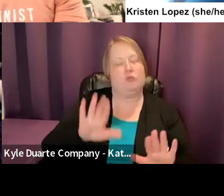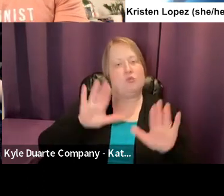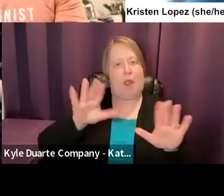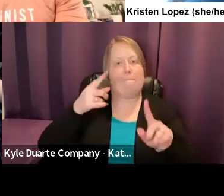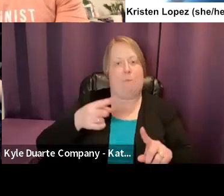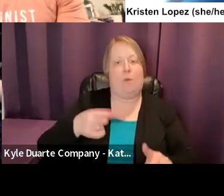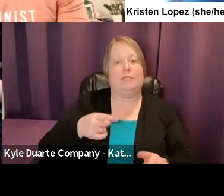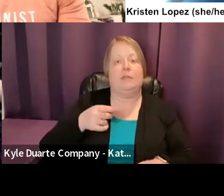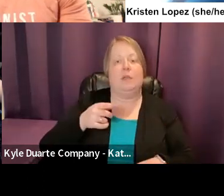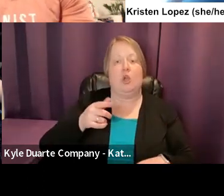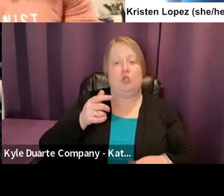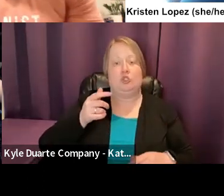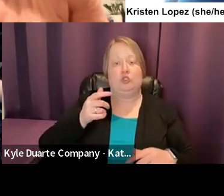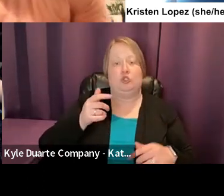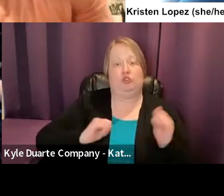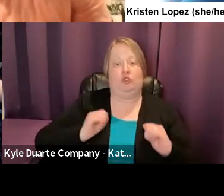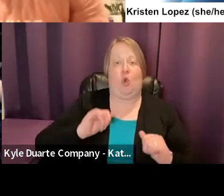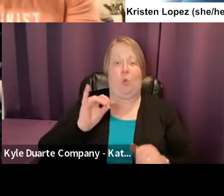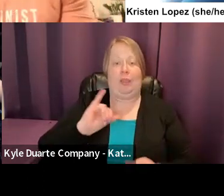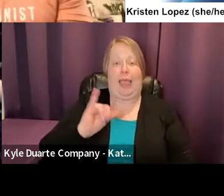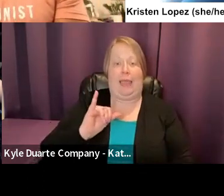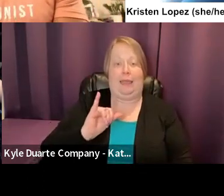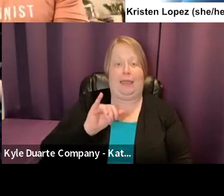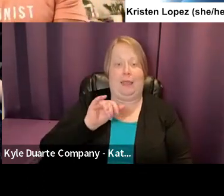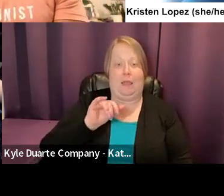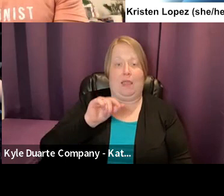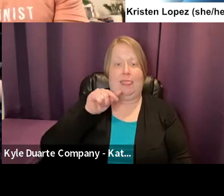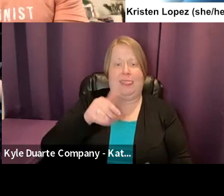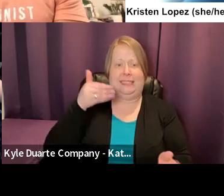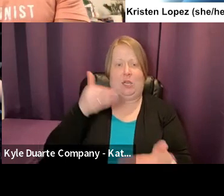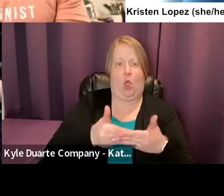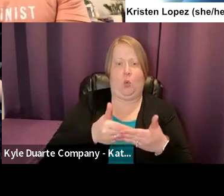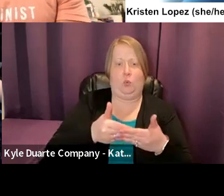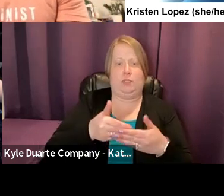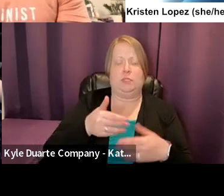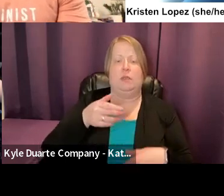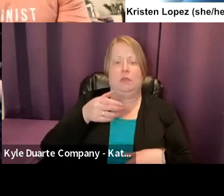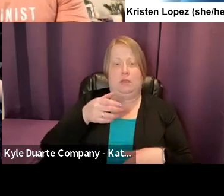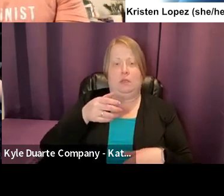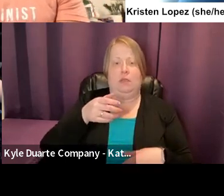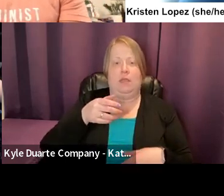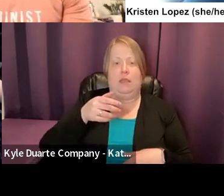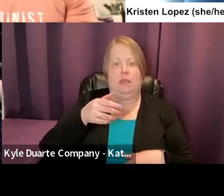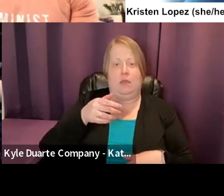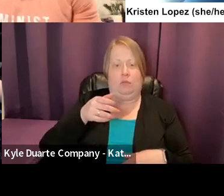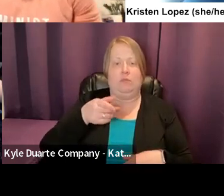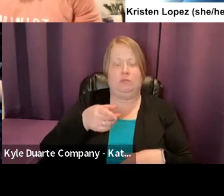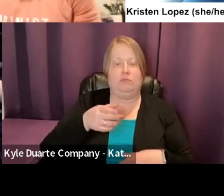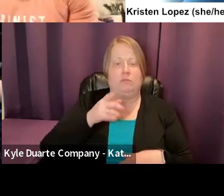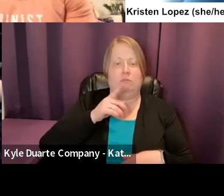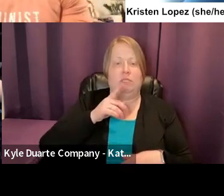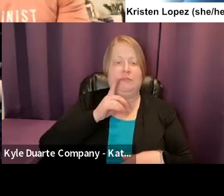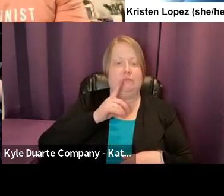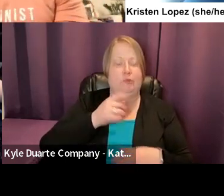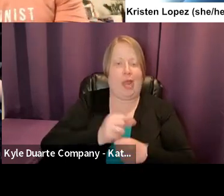Close, which was created by, you know, deaf folks, but only got two seasons. I think about a show that I kind of like, I know a lot of autistic folks don't like,